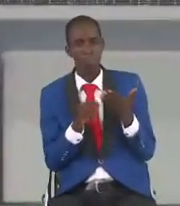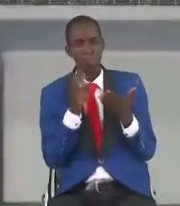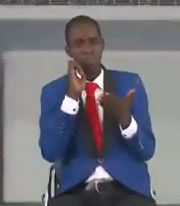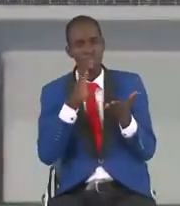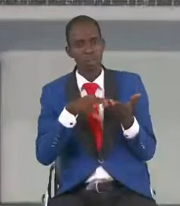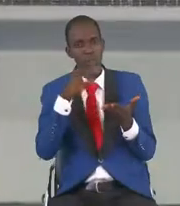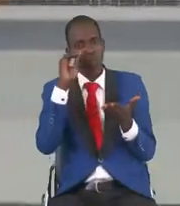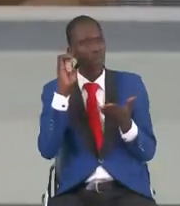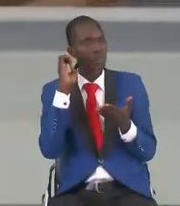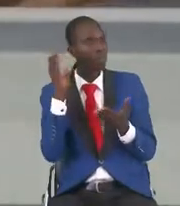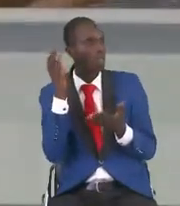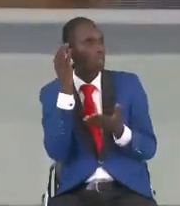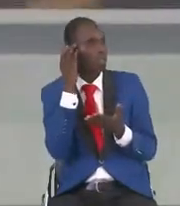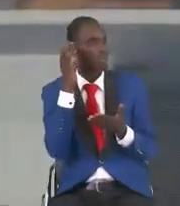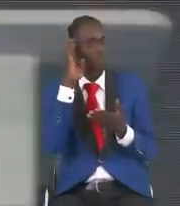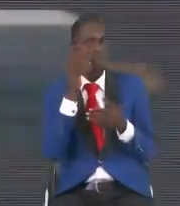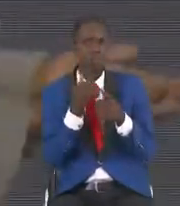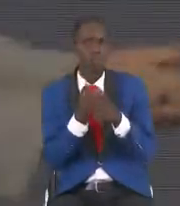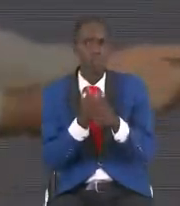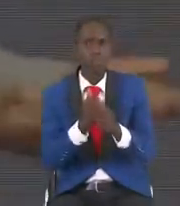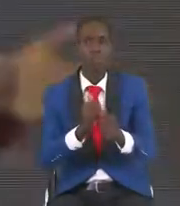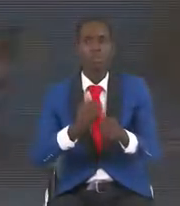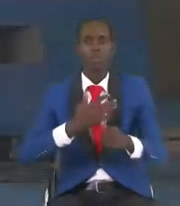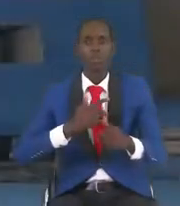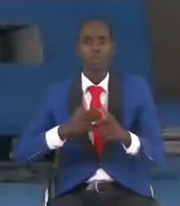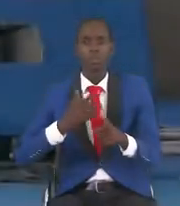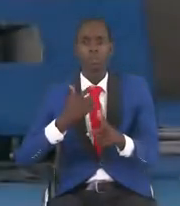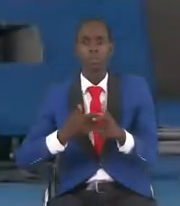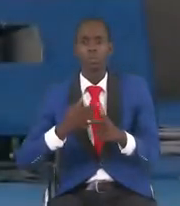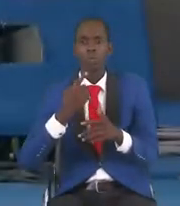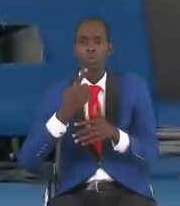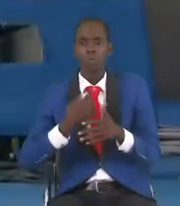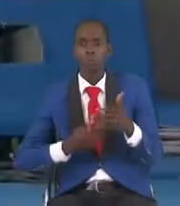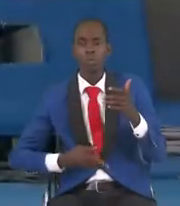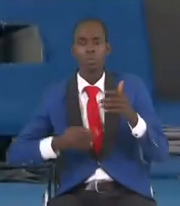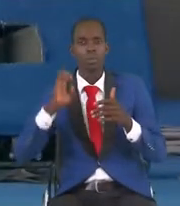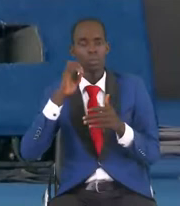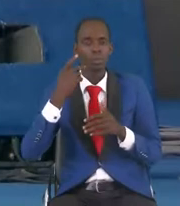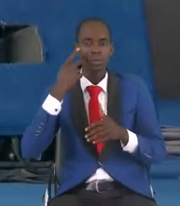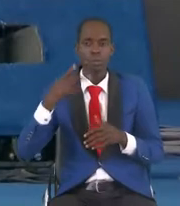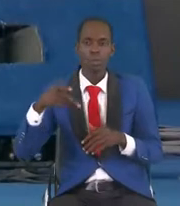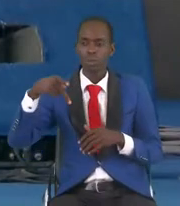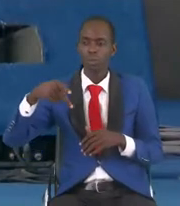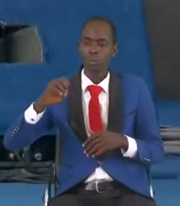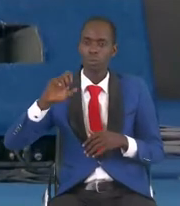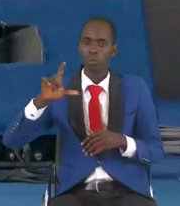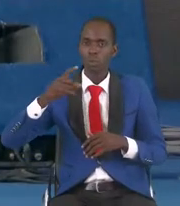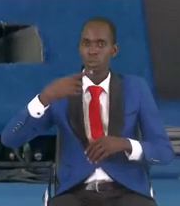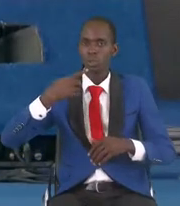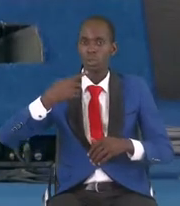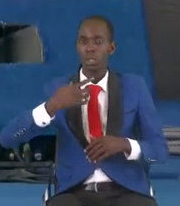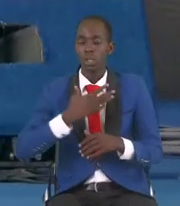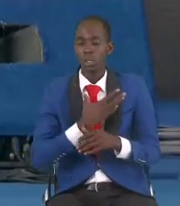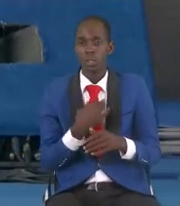heard, he followed, and then what he saw, Paul the apostle said, I know you've been studying my